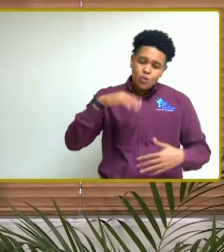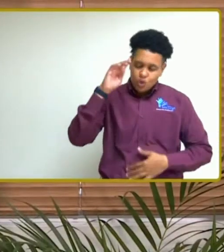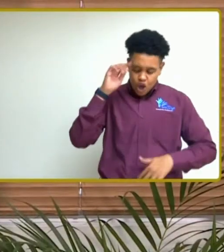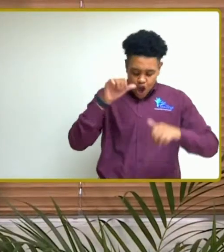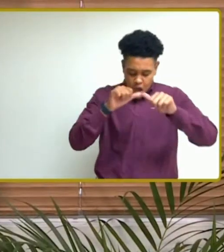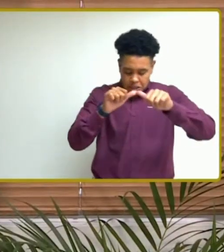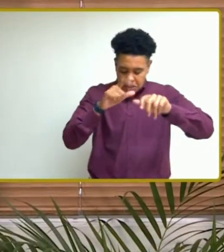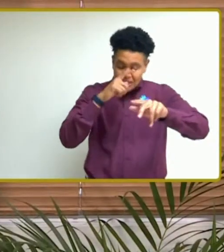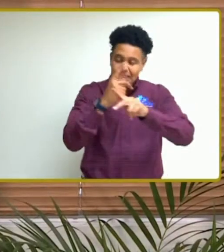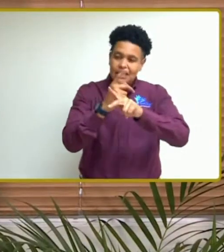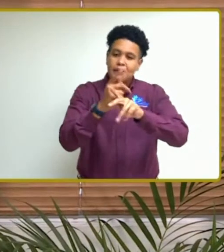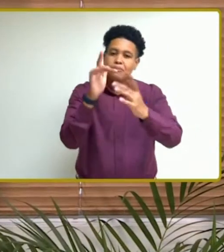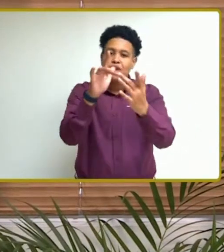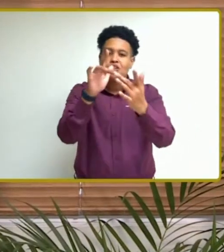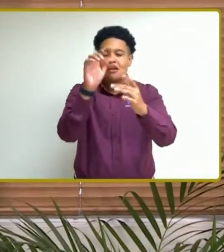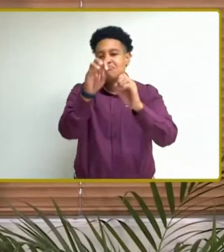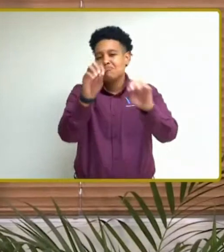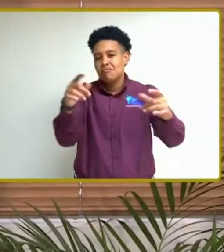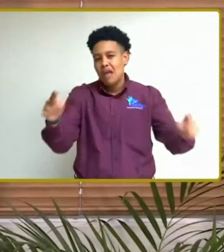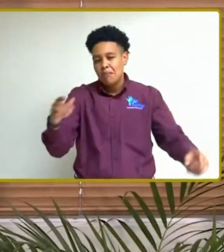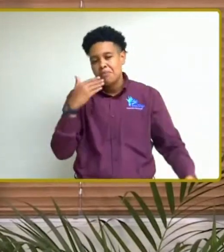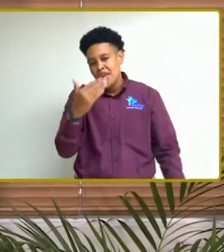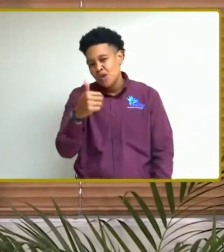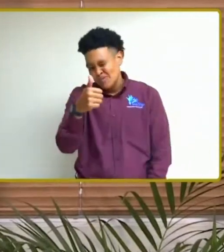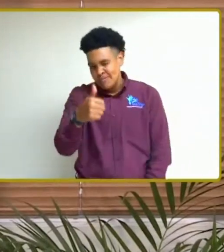continue to keep in touch. Thank you very much.